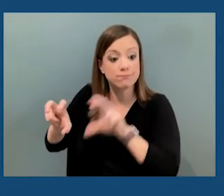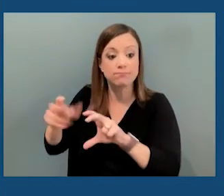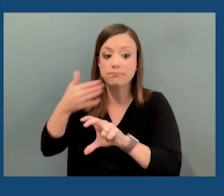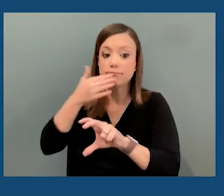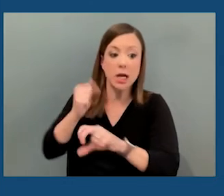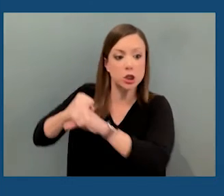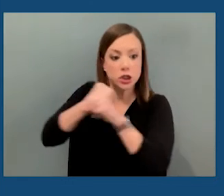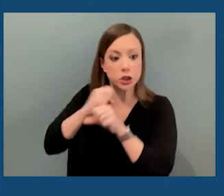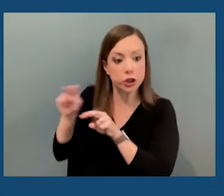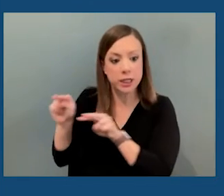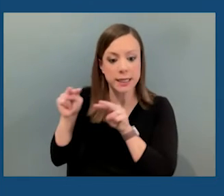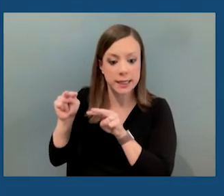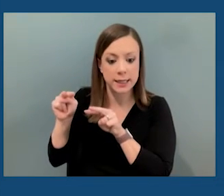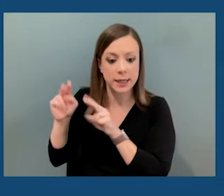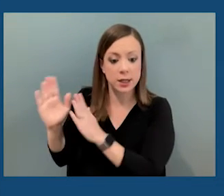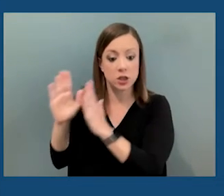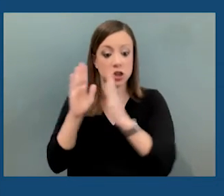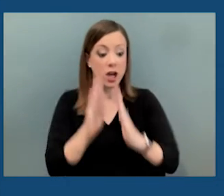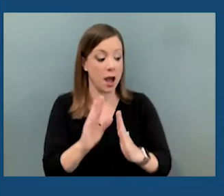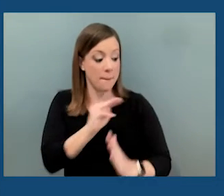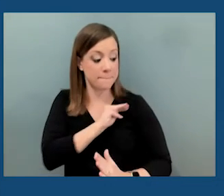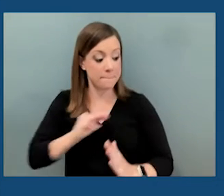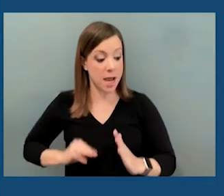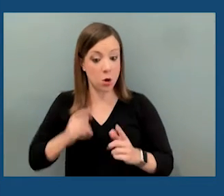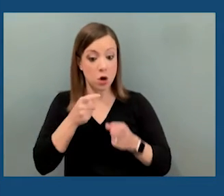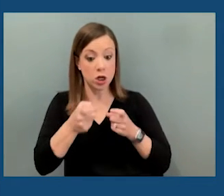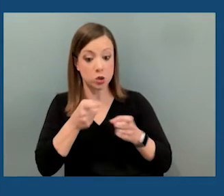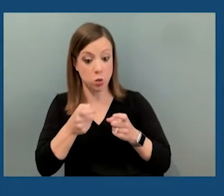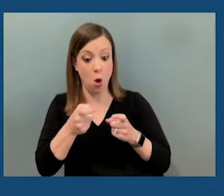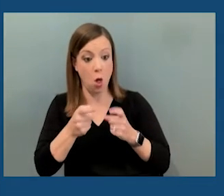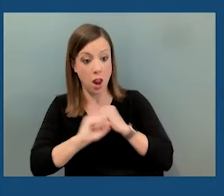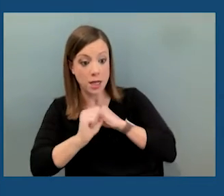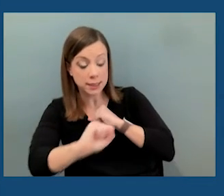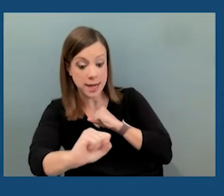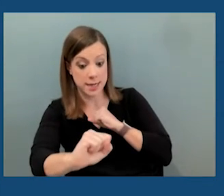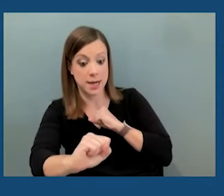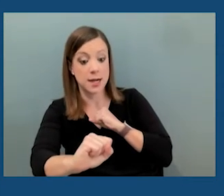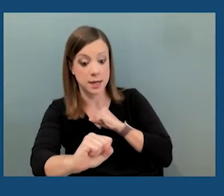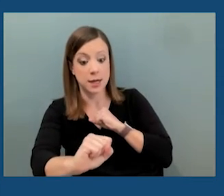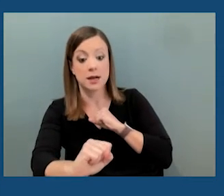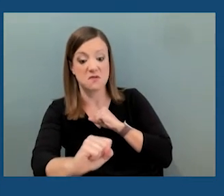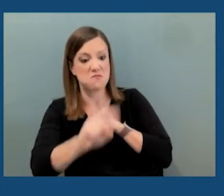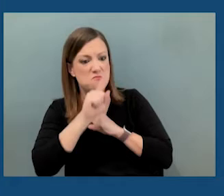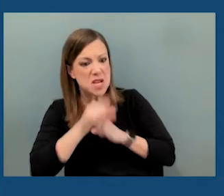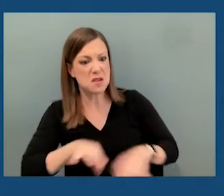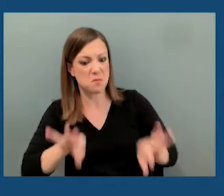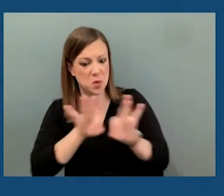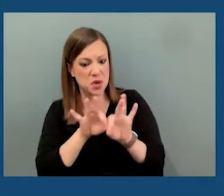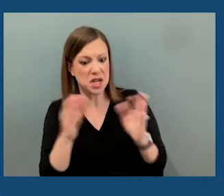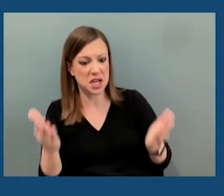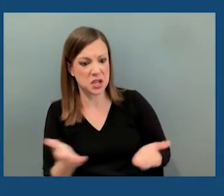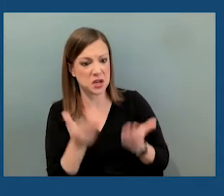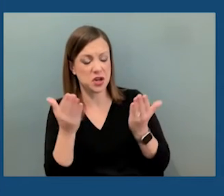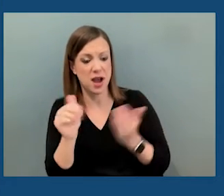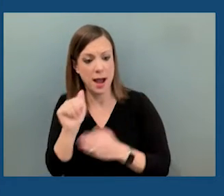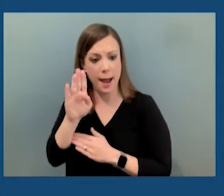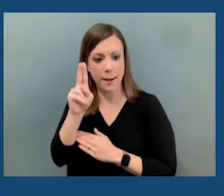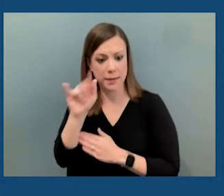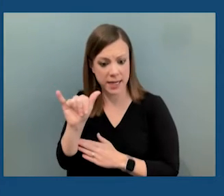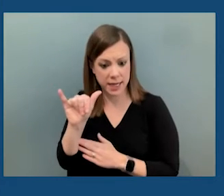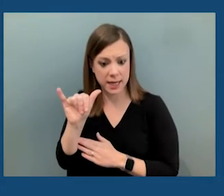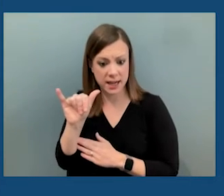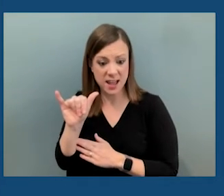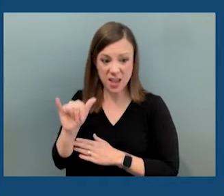control extended, something that's really important to us here at ABNY, and it was good to see that our kids and their educations weren't going to be a